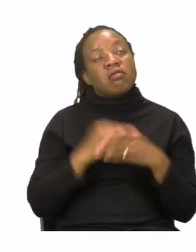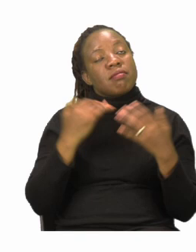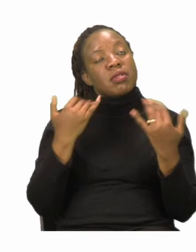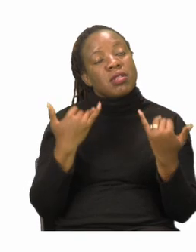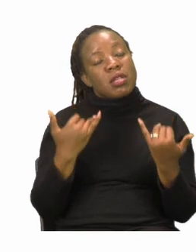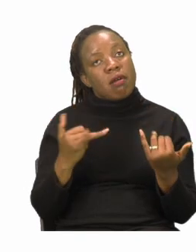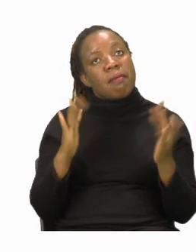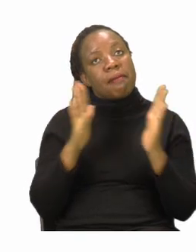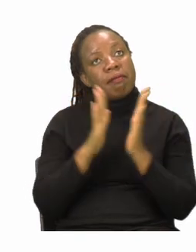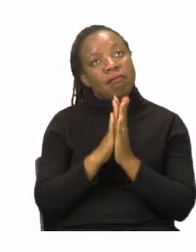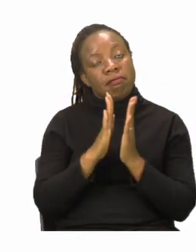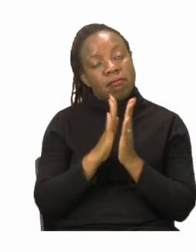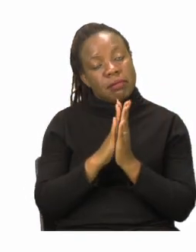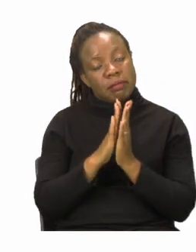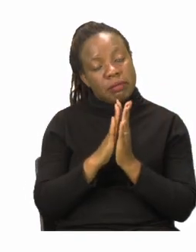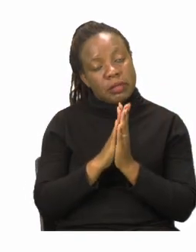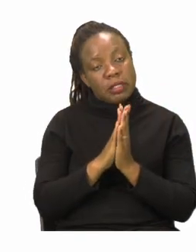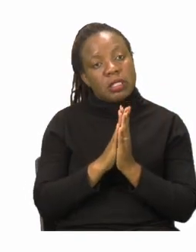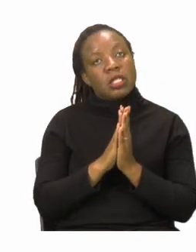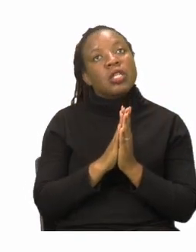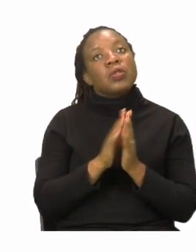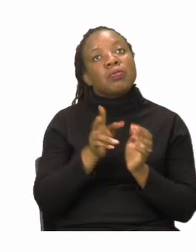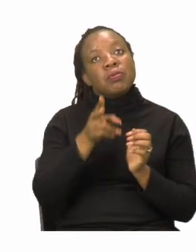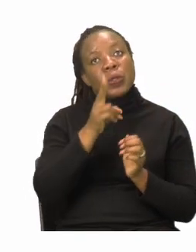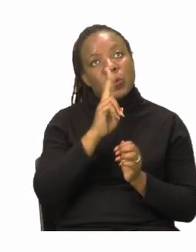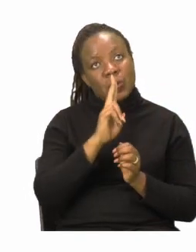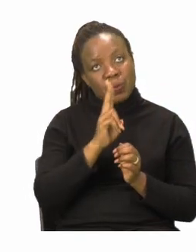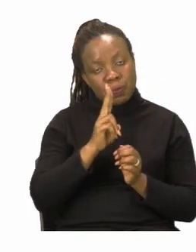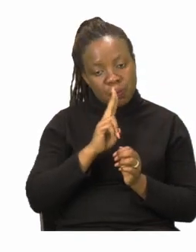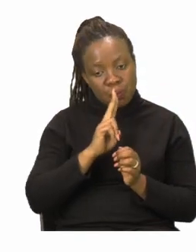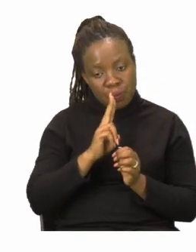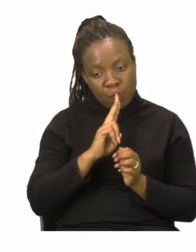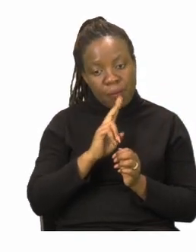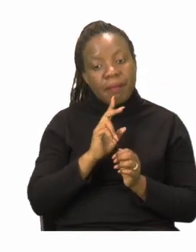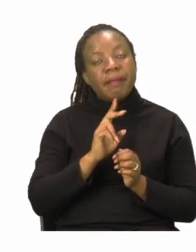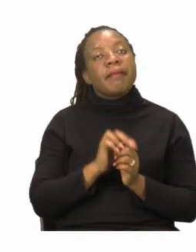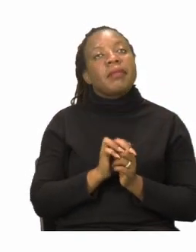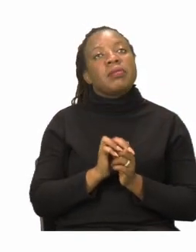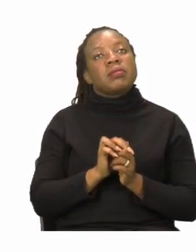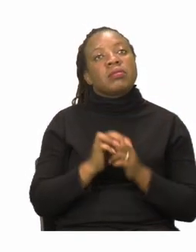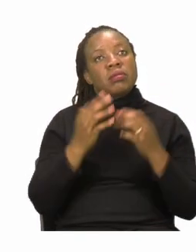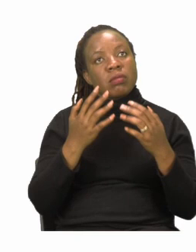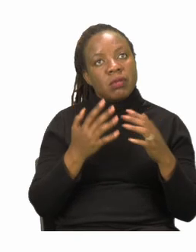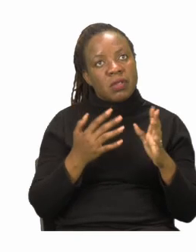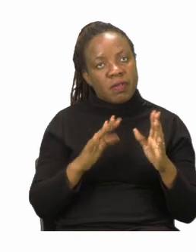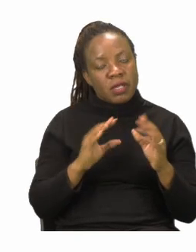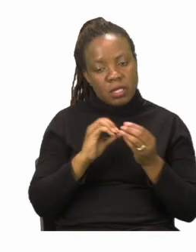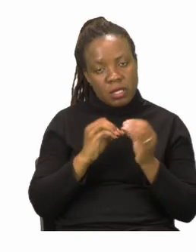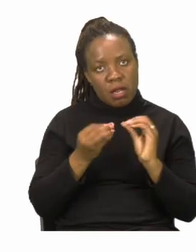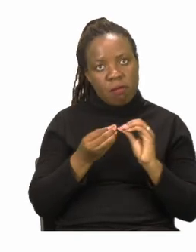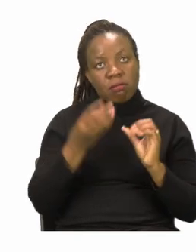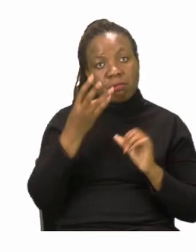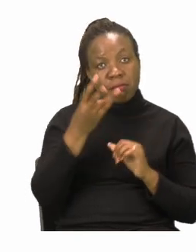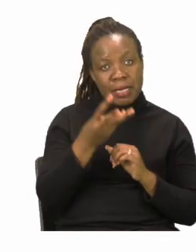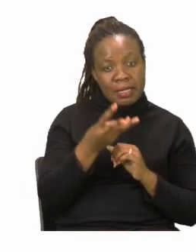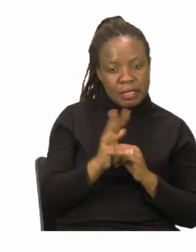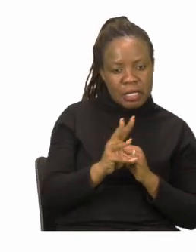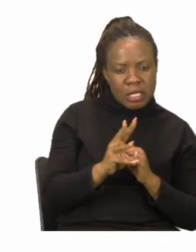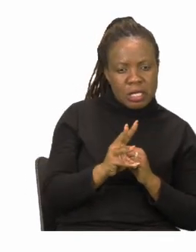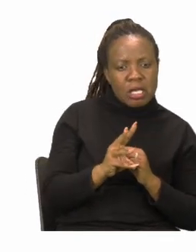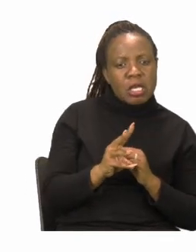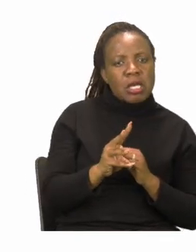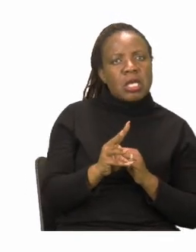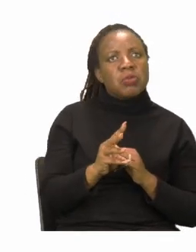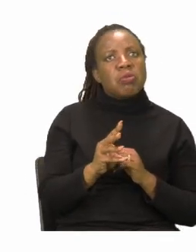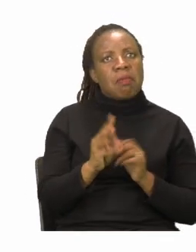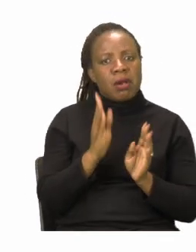order the stages of growth at number 6. Now remember everyone, if you don't remember an answer,